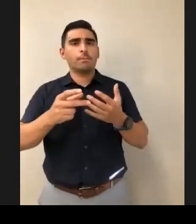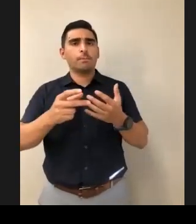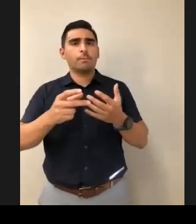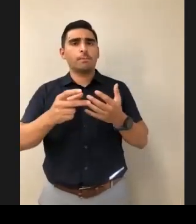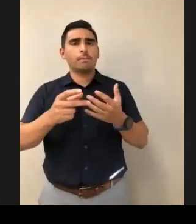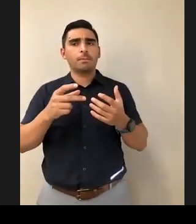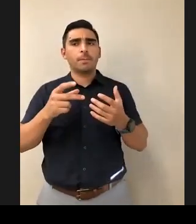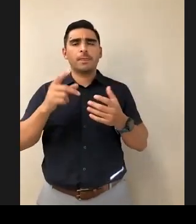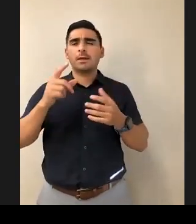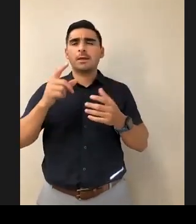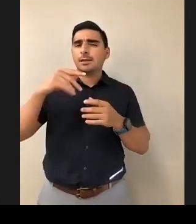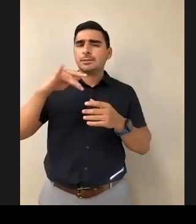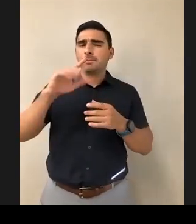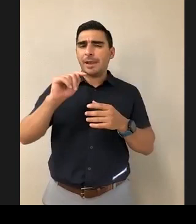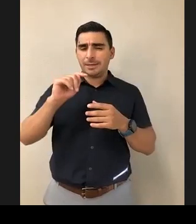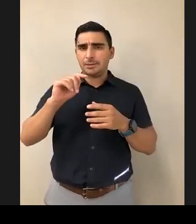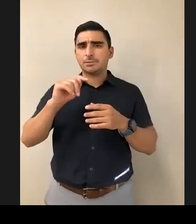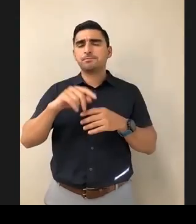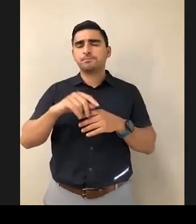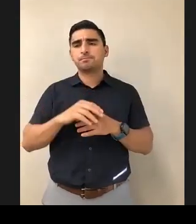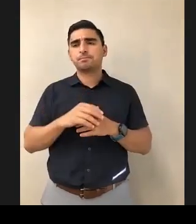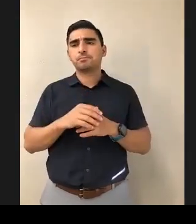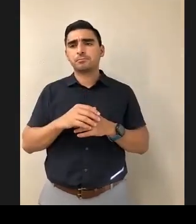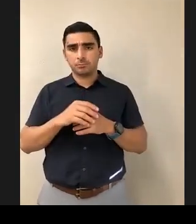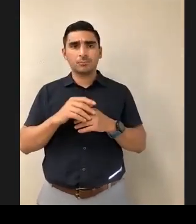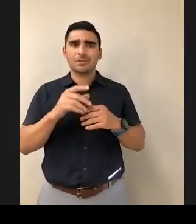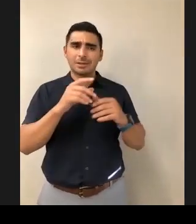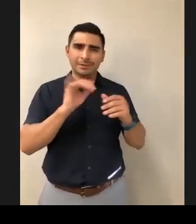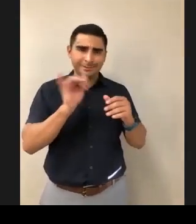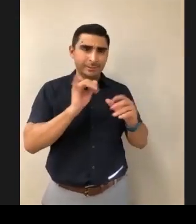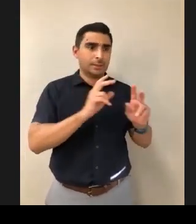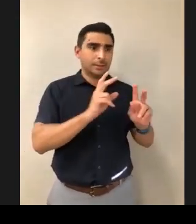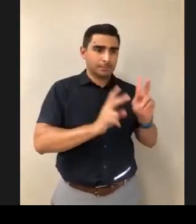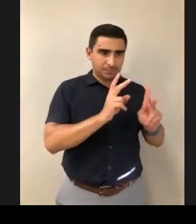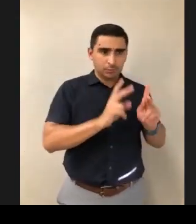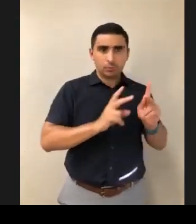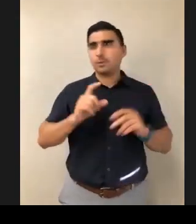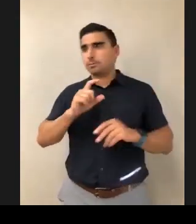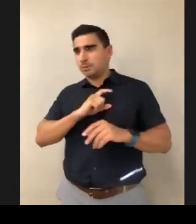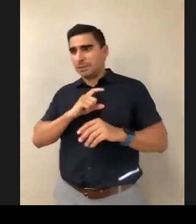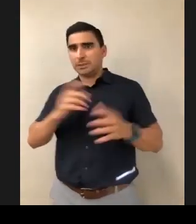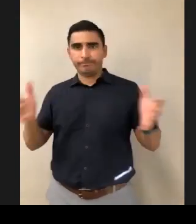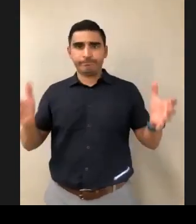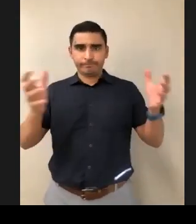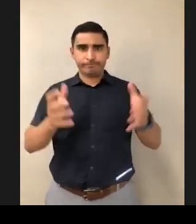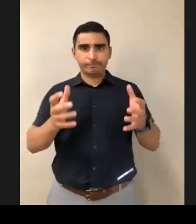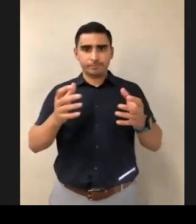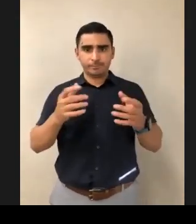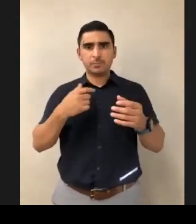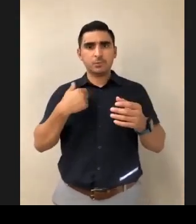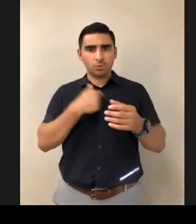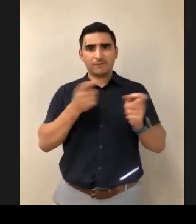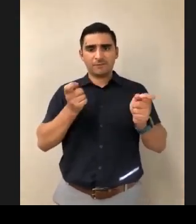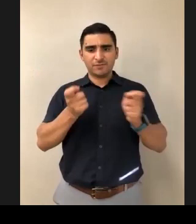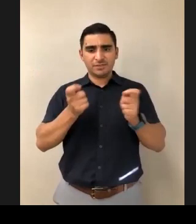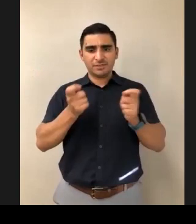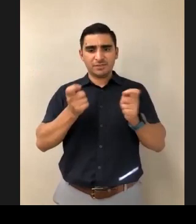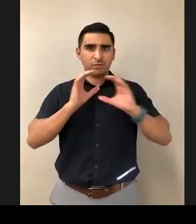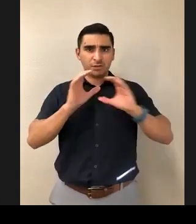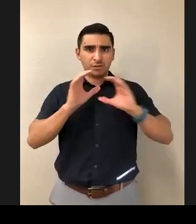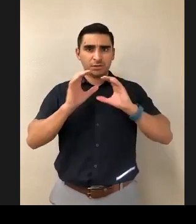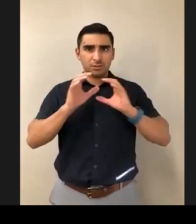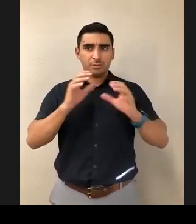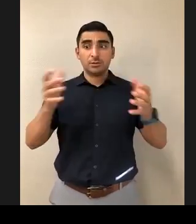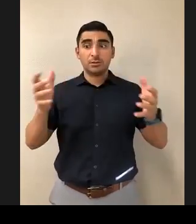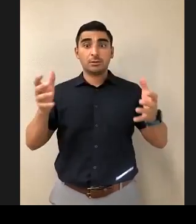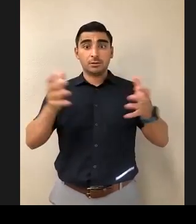meet with officers. It's a facilitated conversation. So to carve out time outside of the